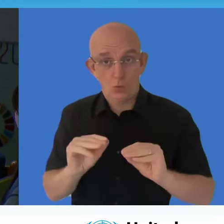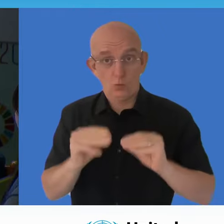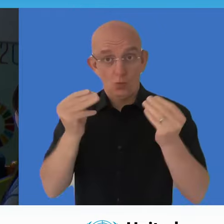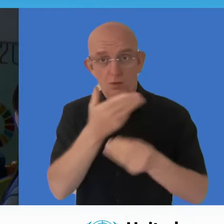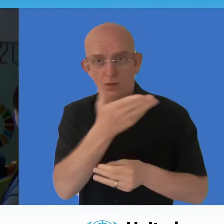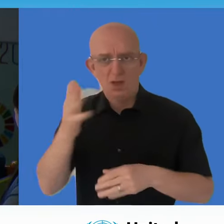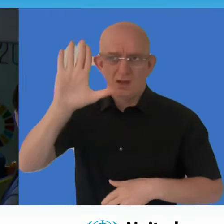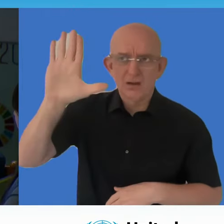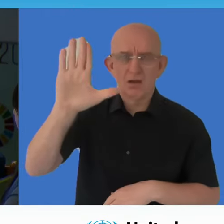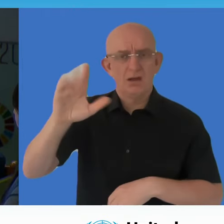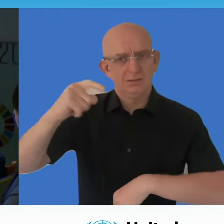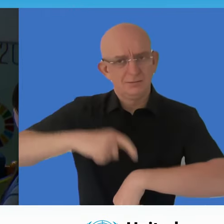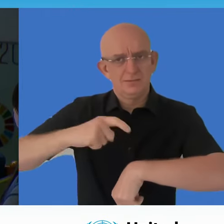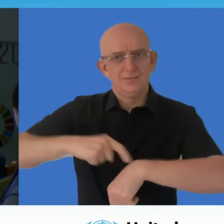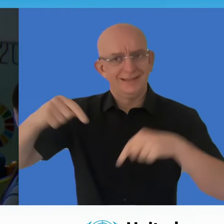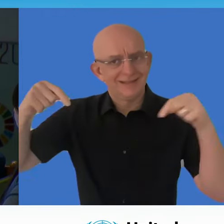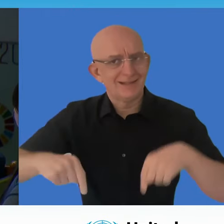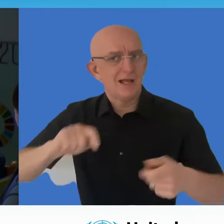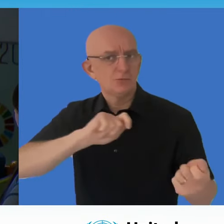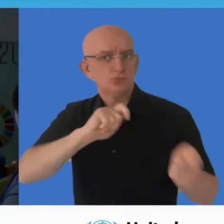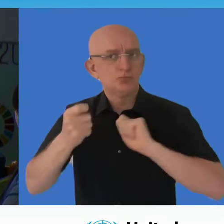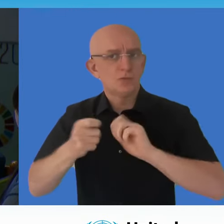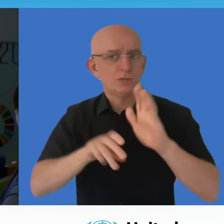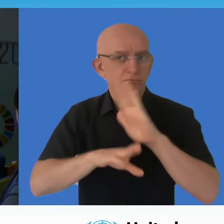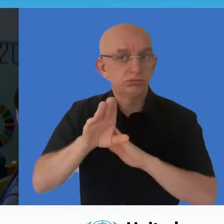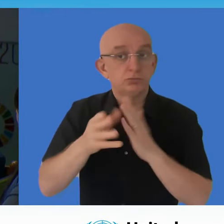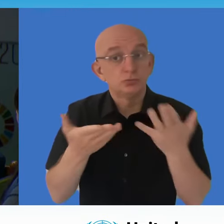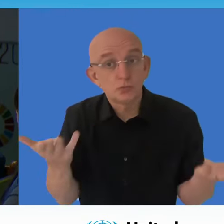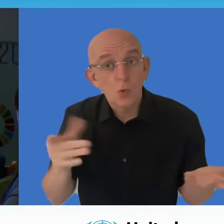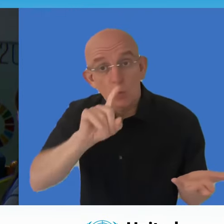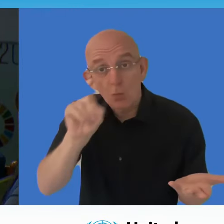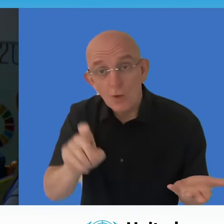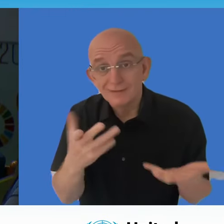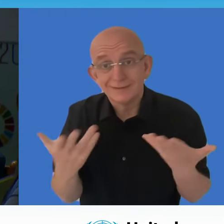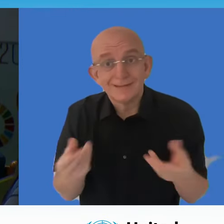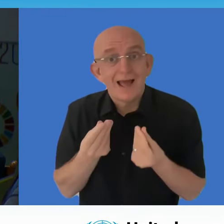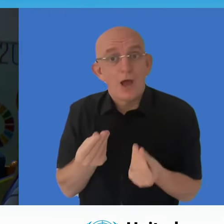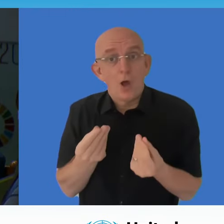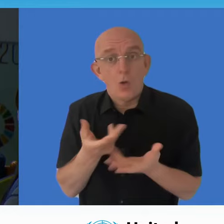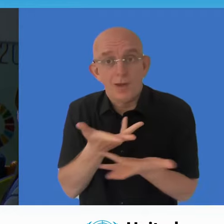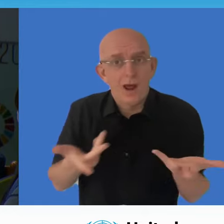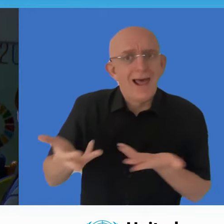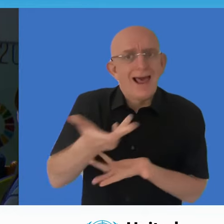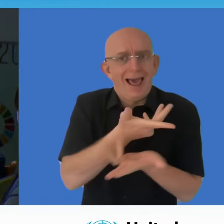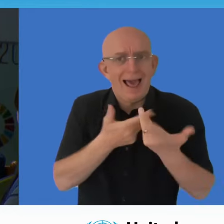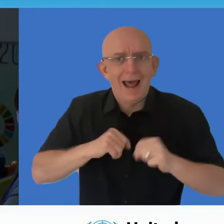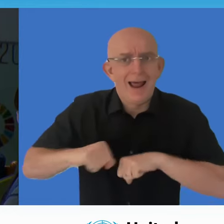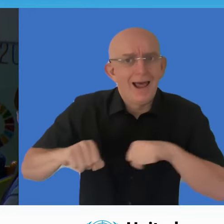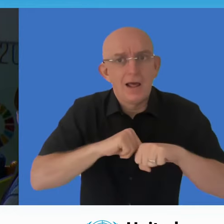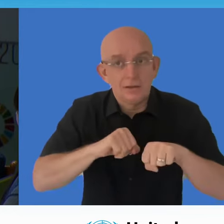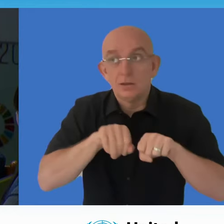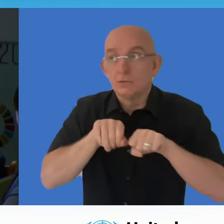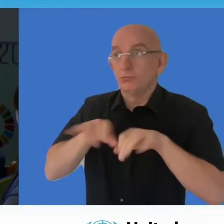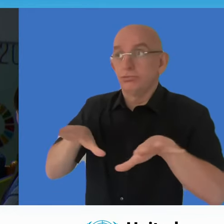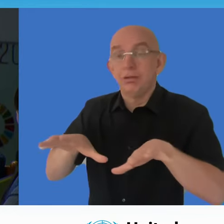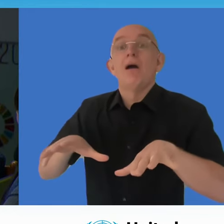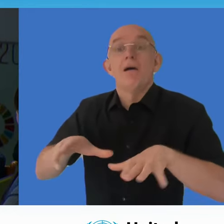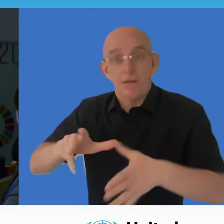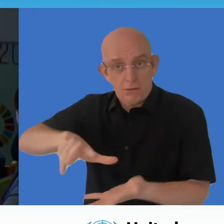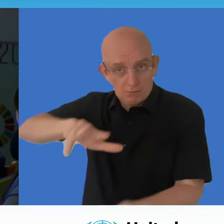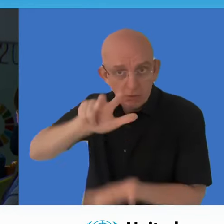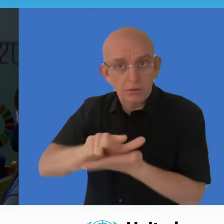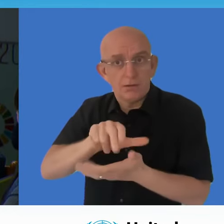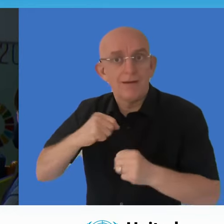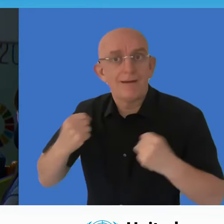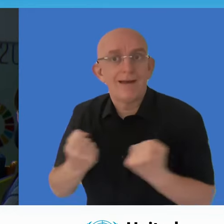take the energy of this room and turn it into action? The real change starts at home. We